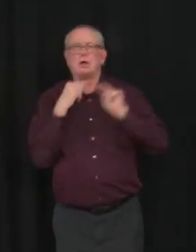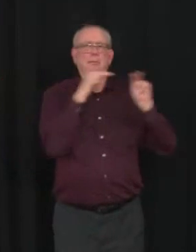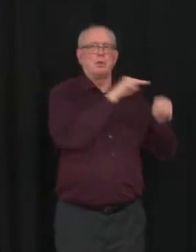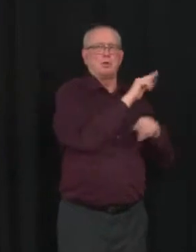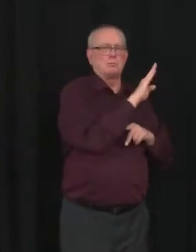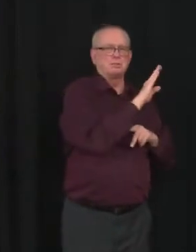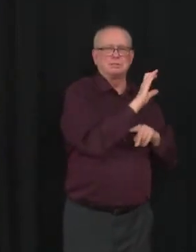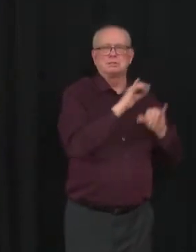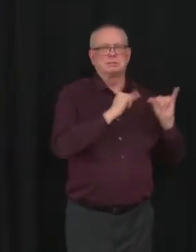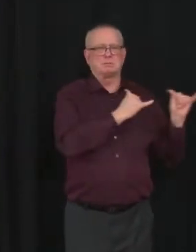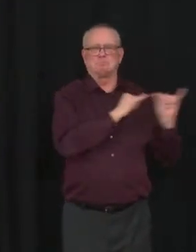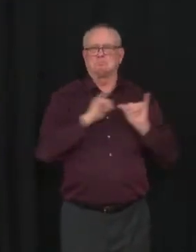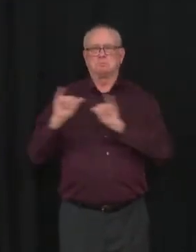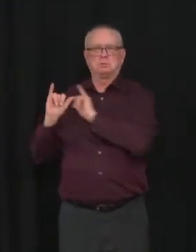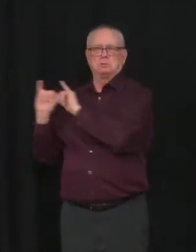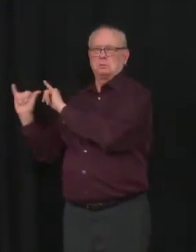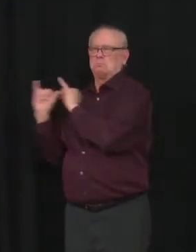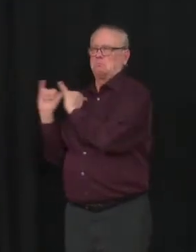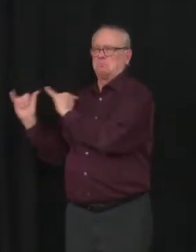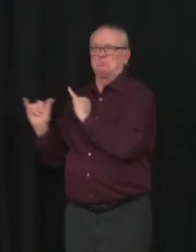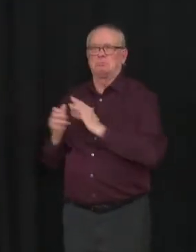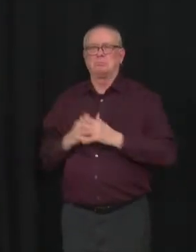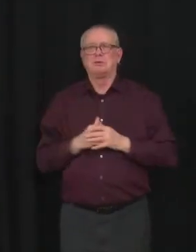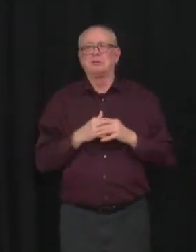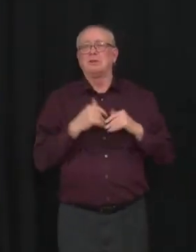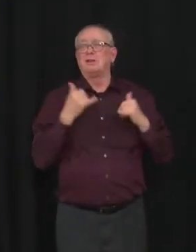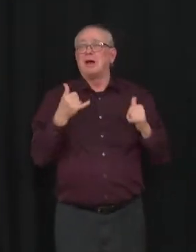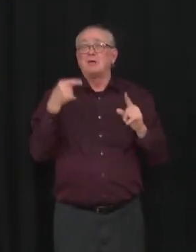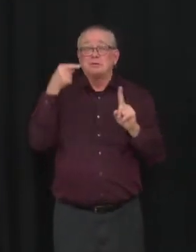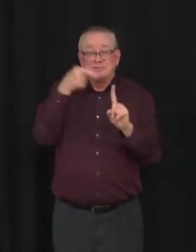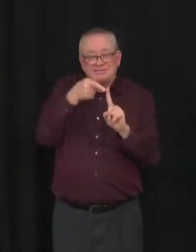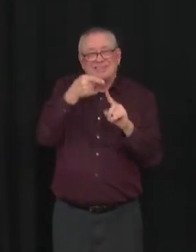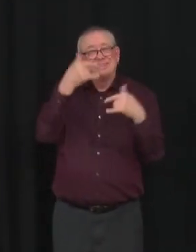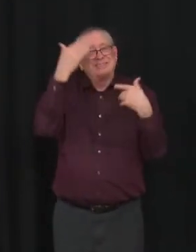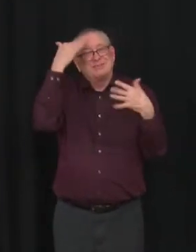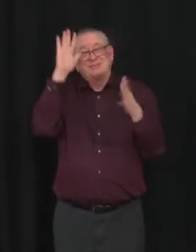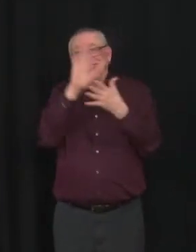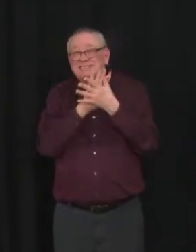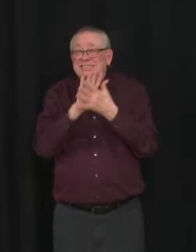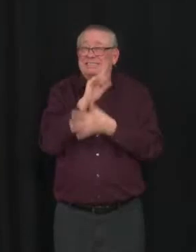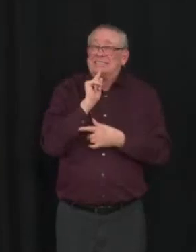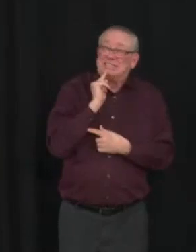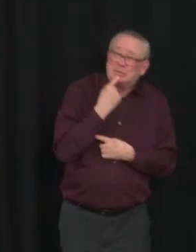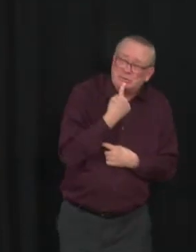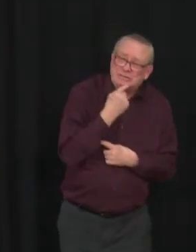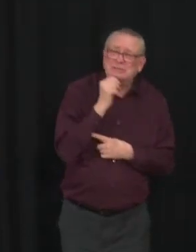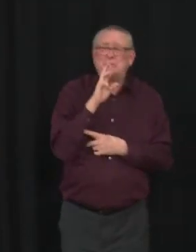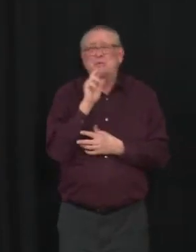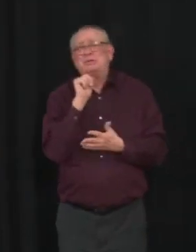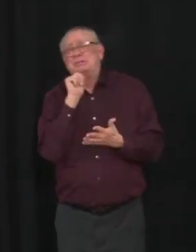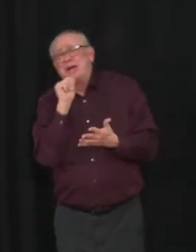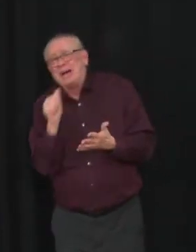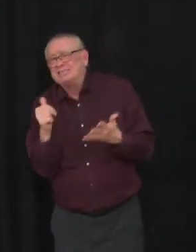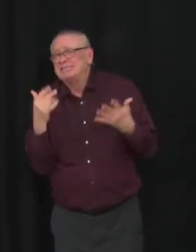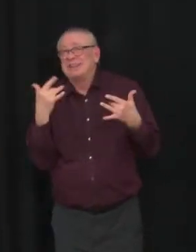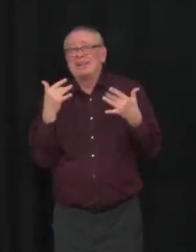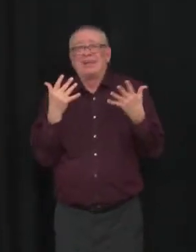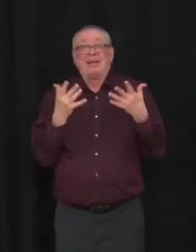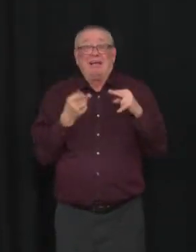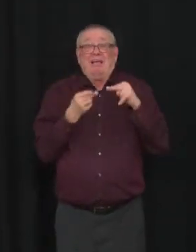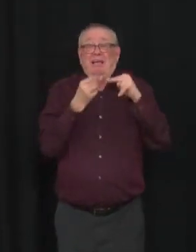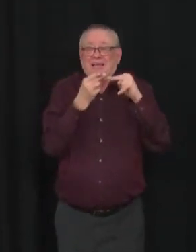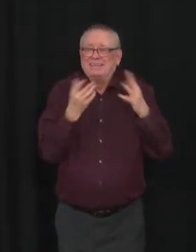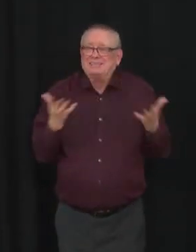because what we don't know is the severity right now, what the range is really looking at